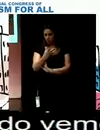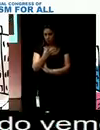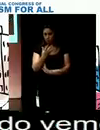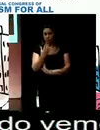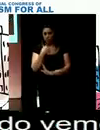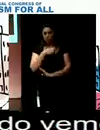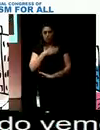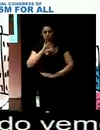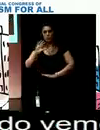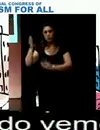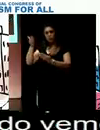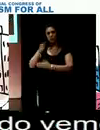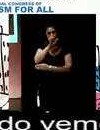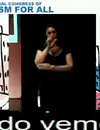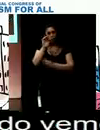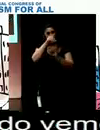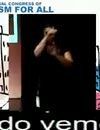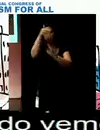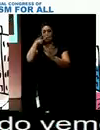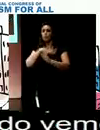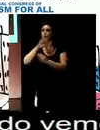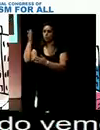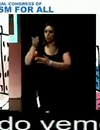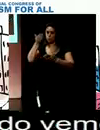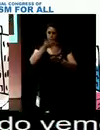from BRICS countries or